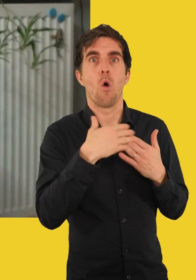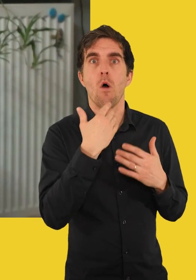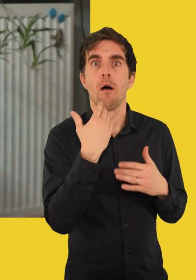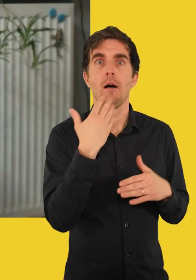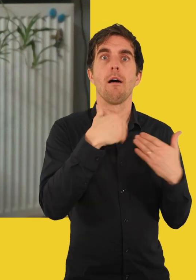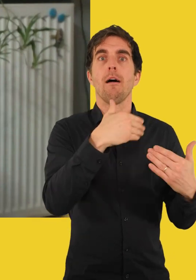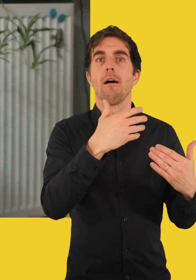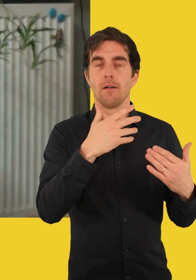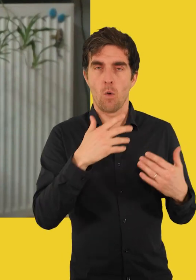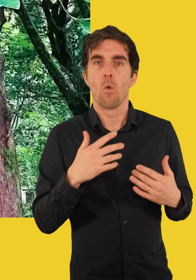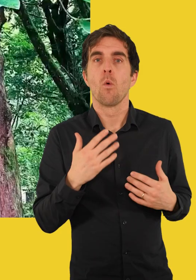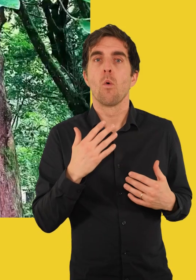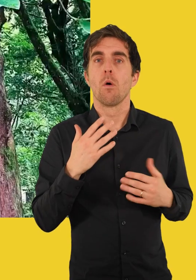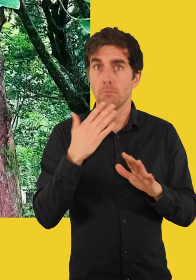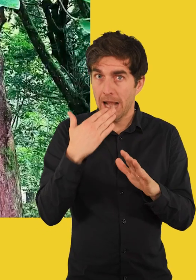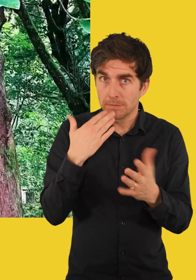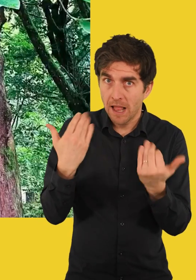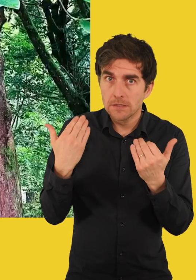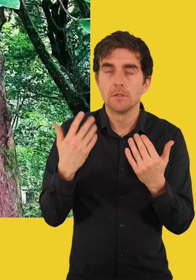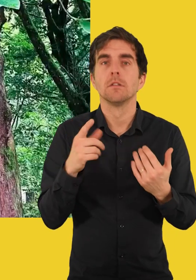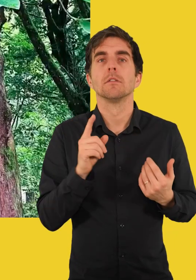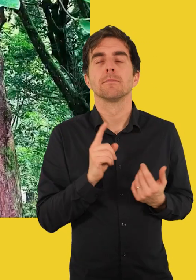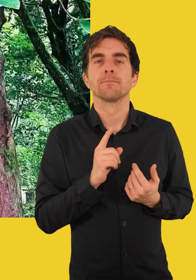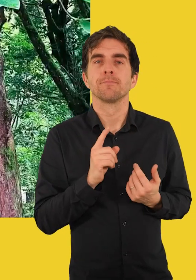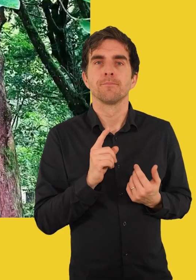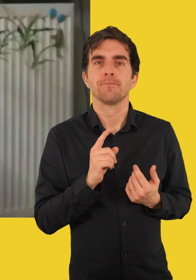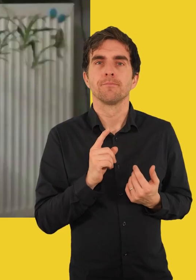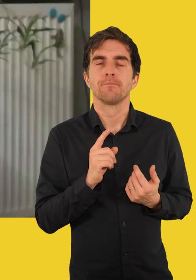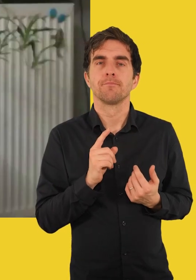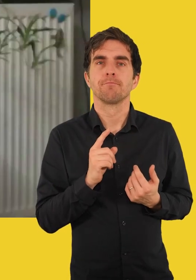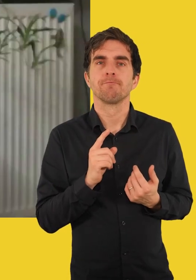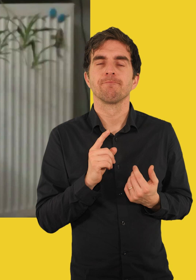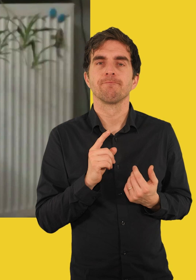bit further. Please do. There